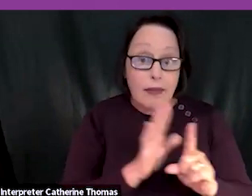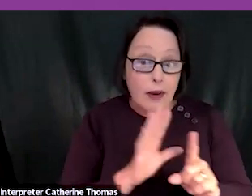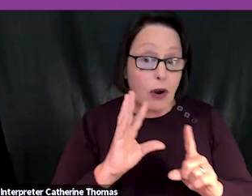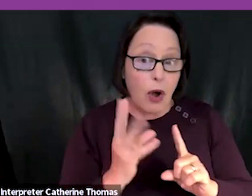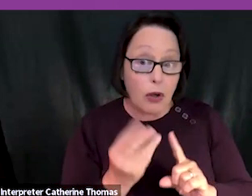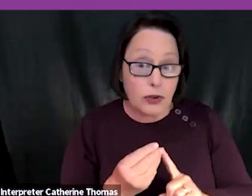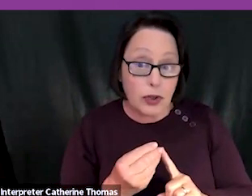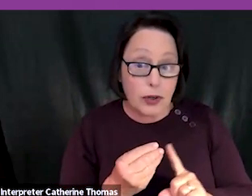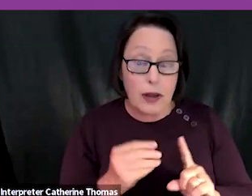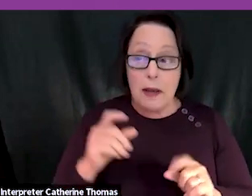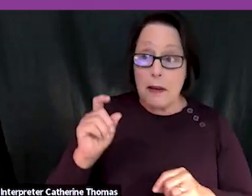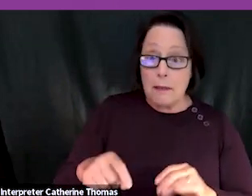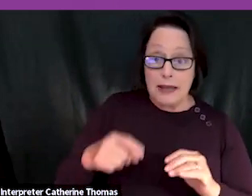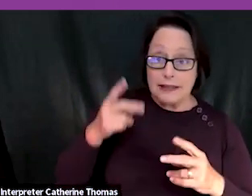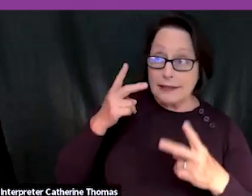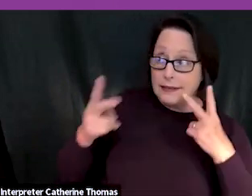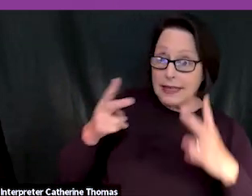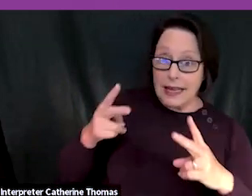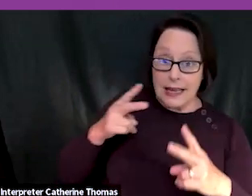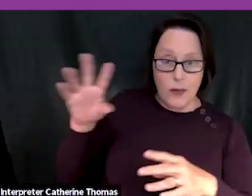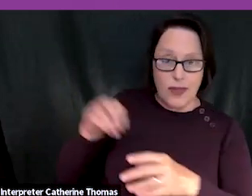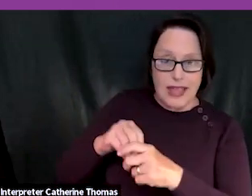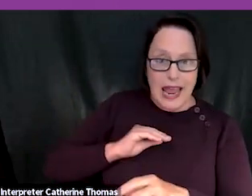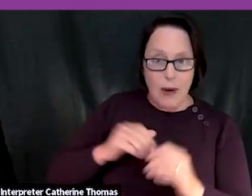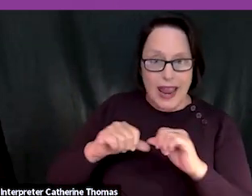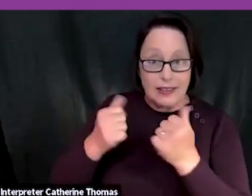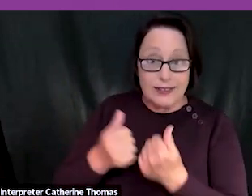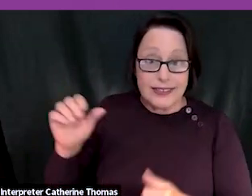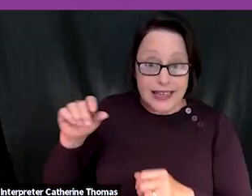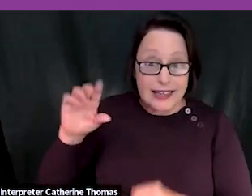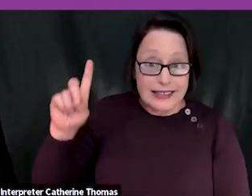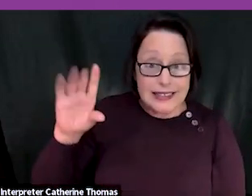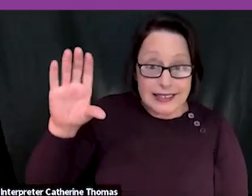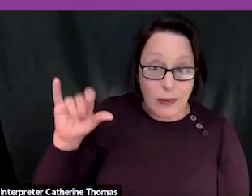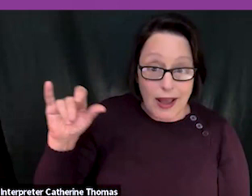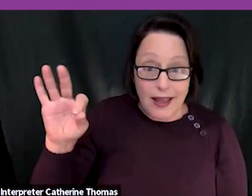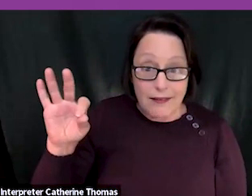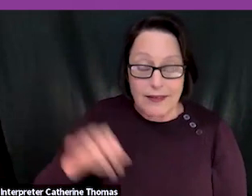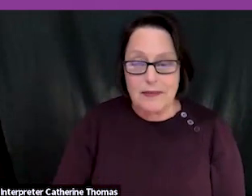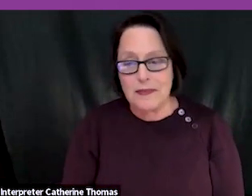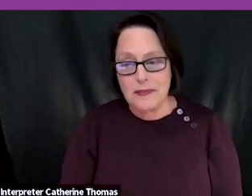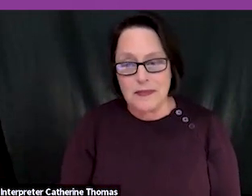is represented within our agency at DCYF.